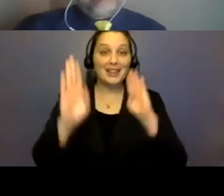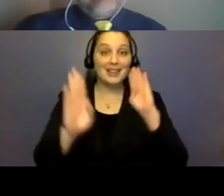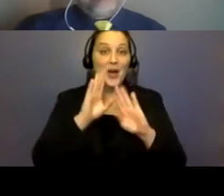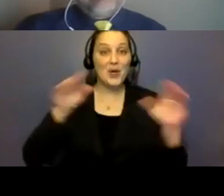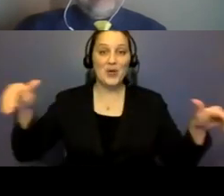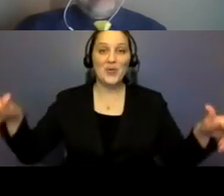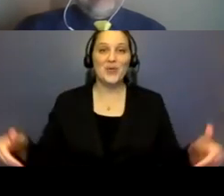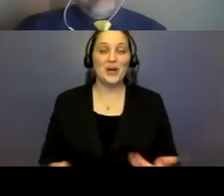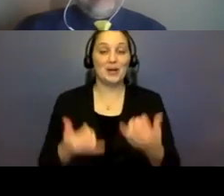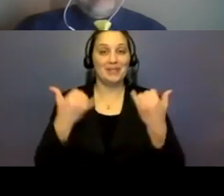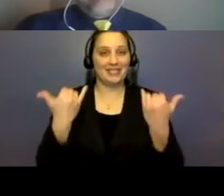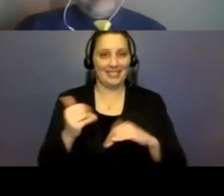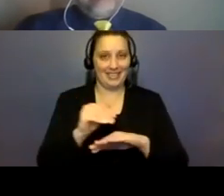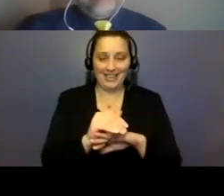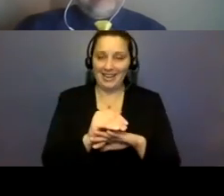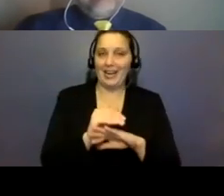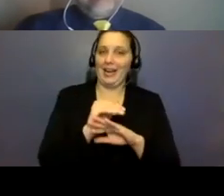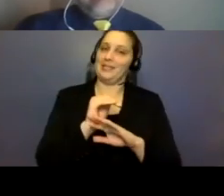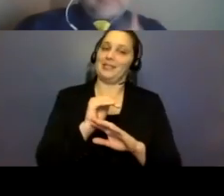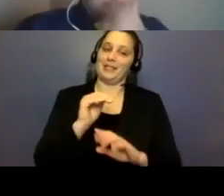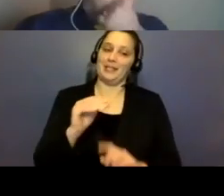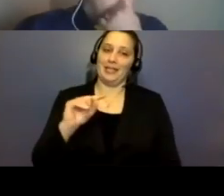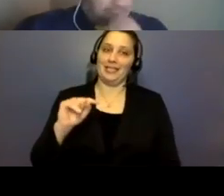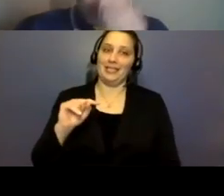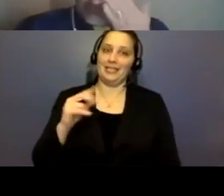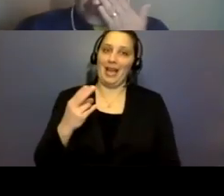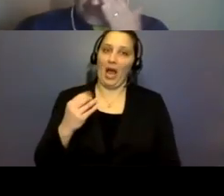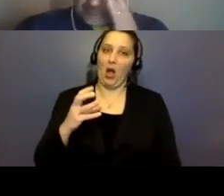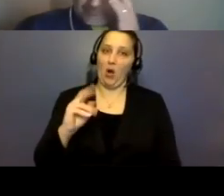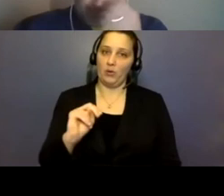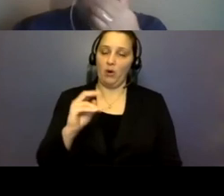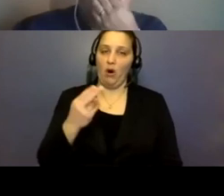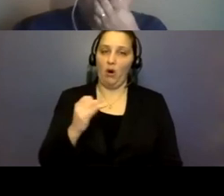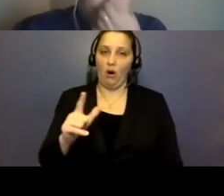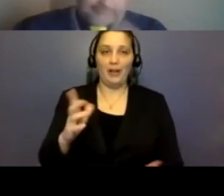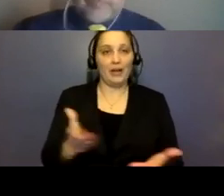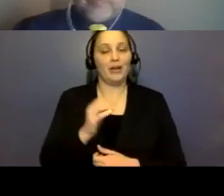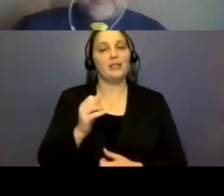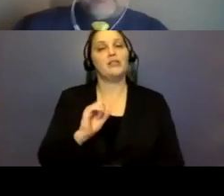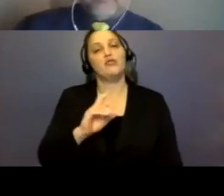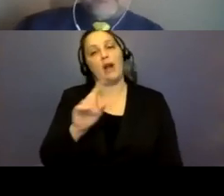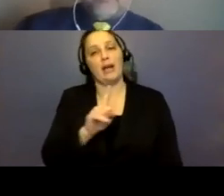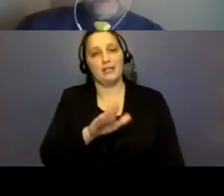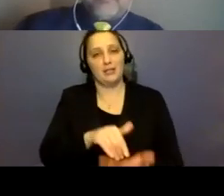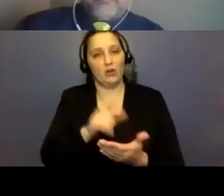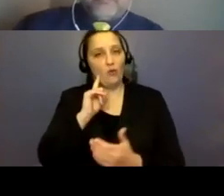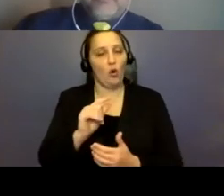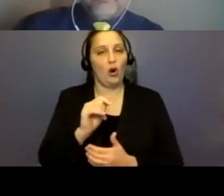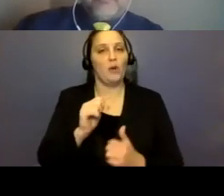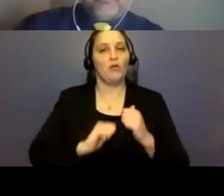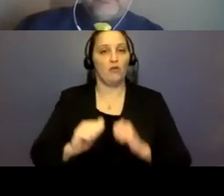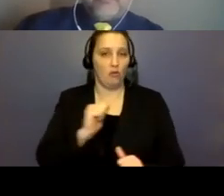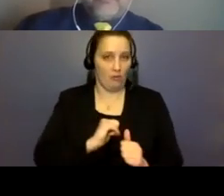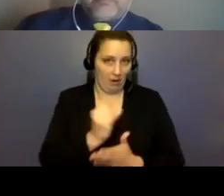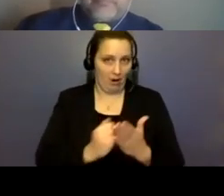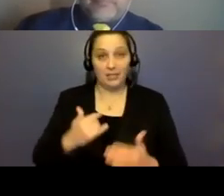welcome to this edition of our town hall here at the Straz Center for the Performing Arts. I'm Fred Johnson,